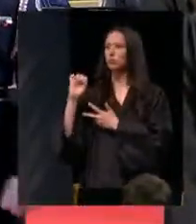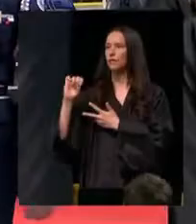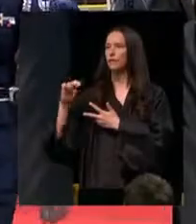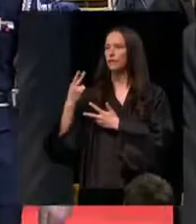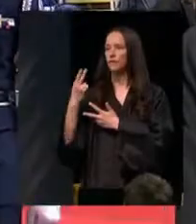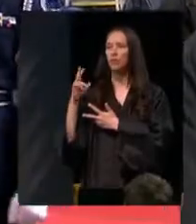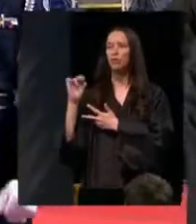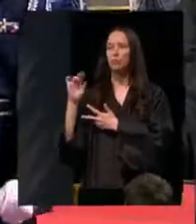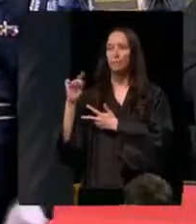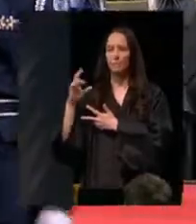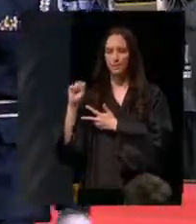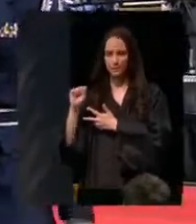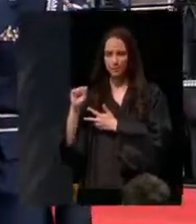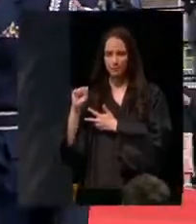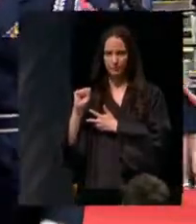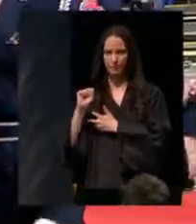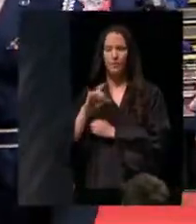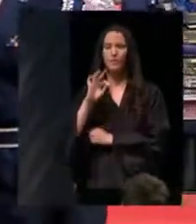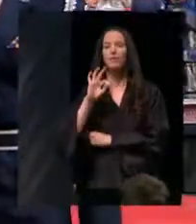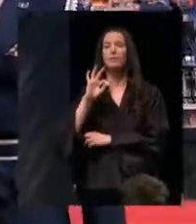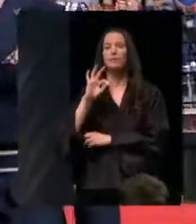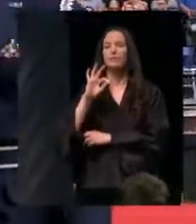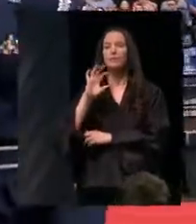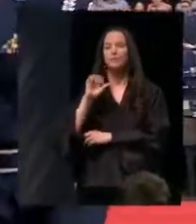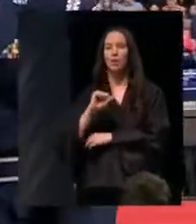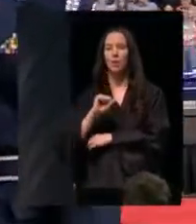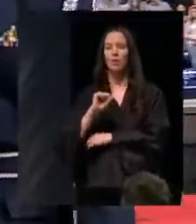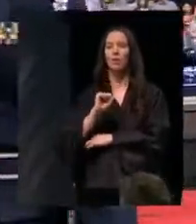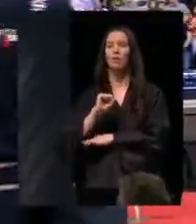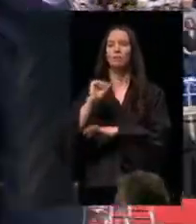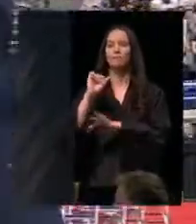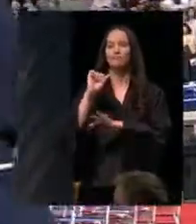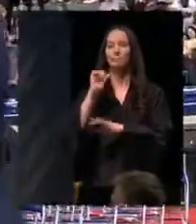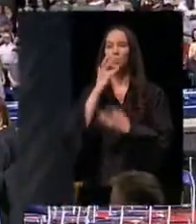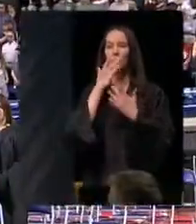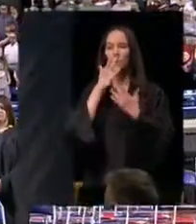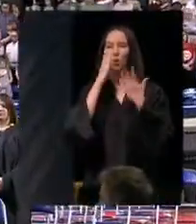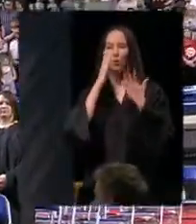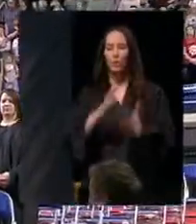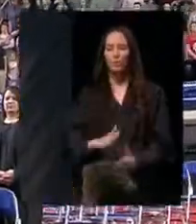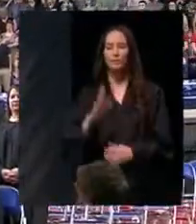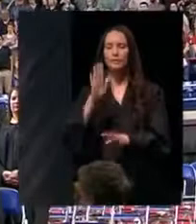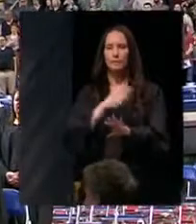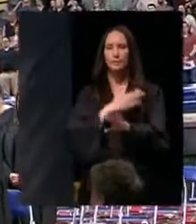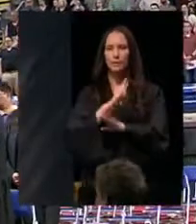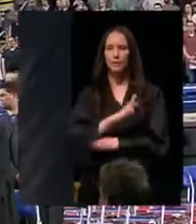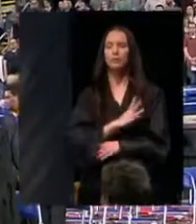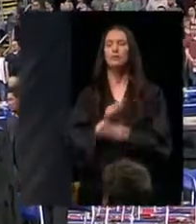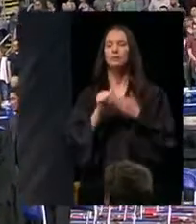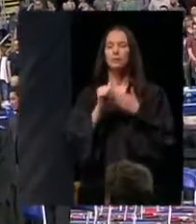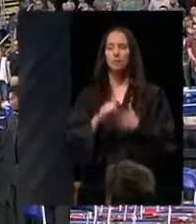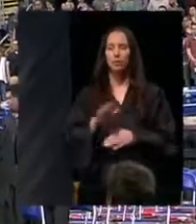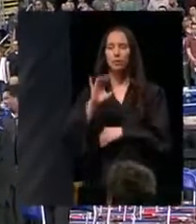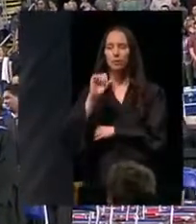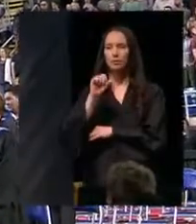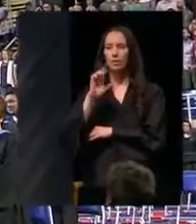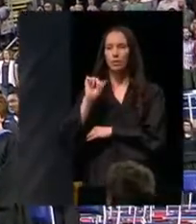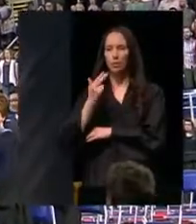will be sung by the Fargo South Concert Choir under the direction of Mrs. Sarah Lakeblau.